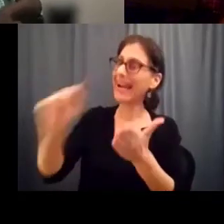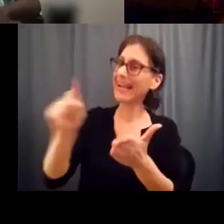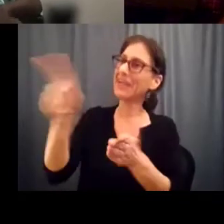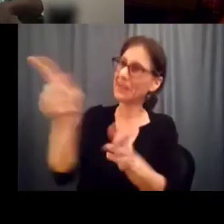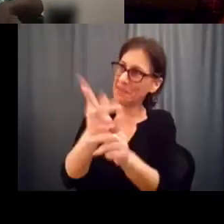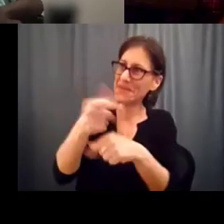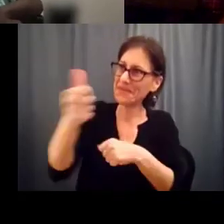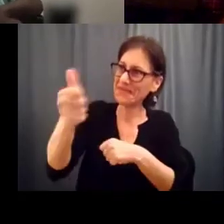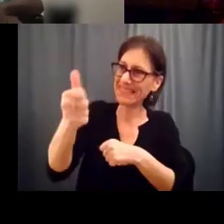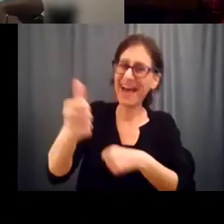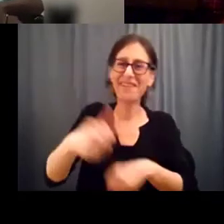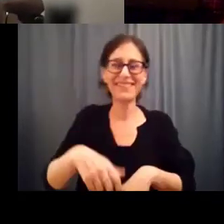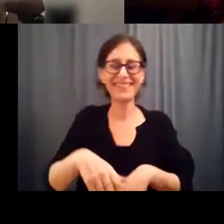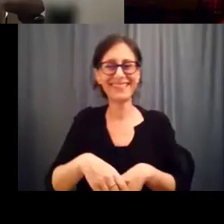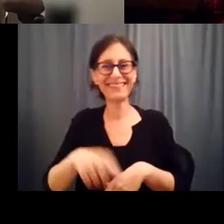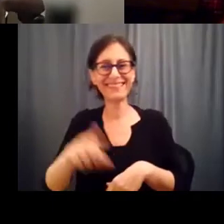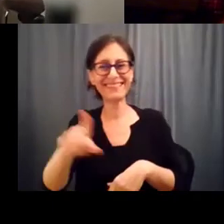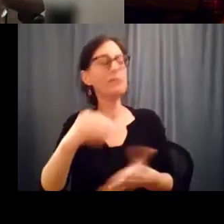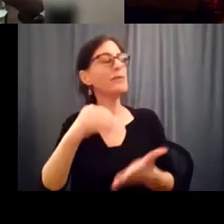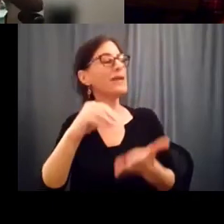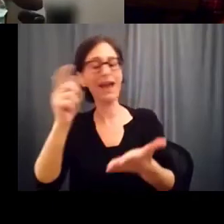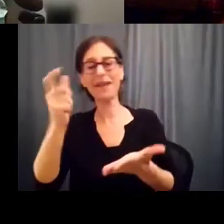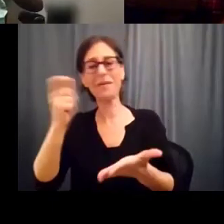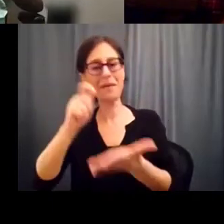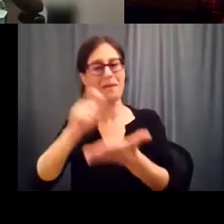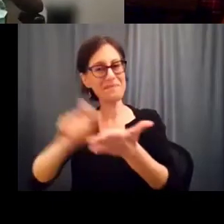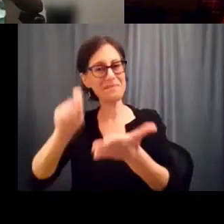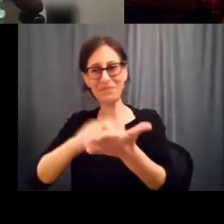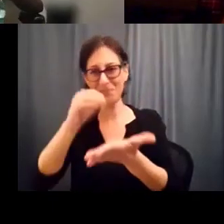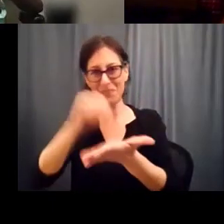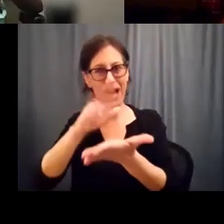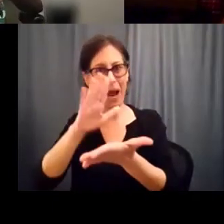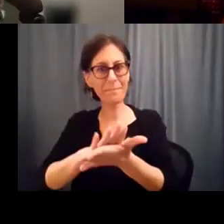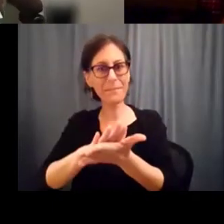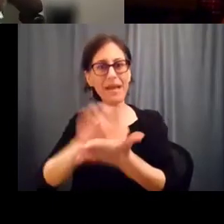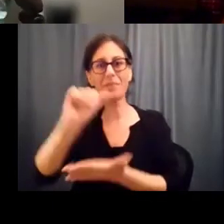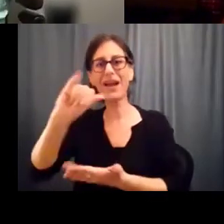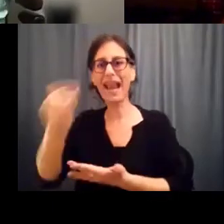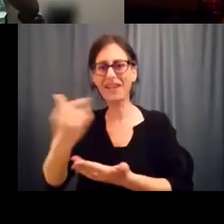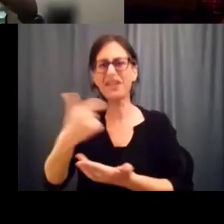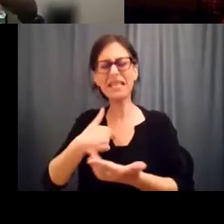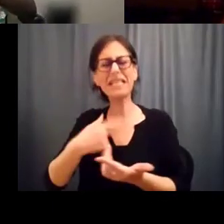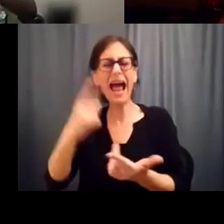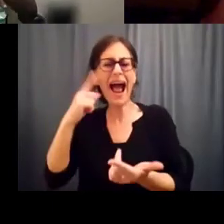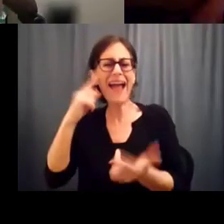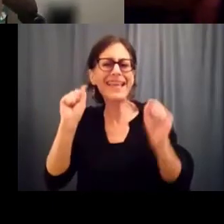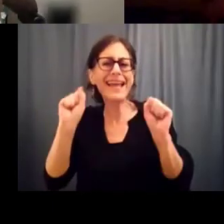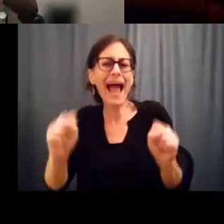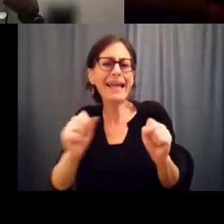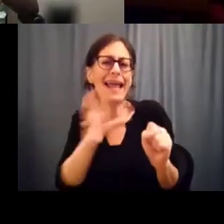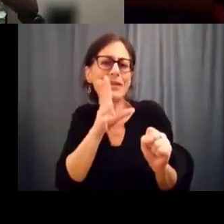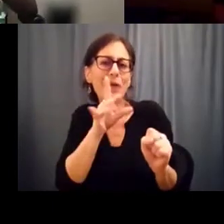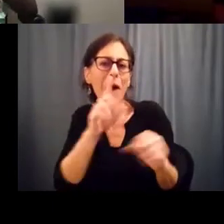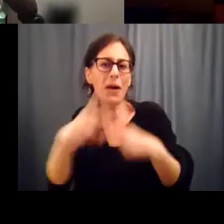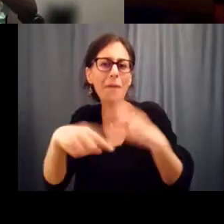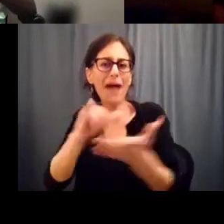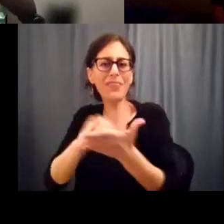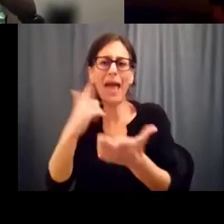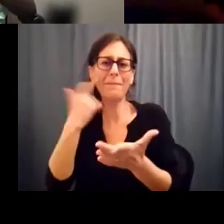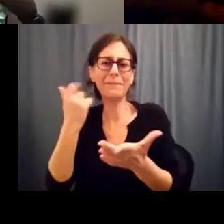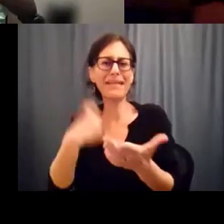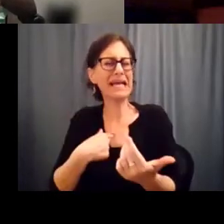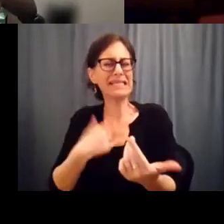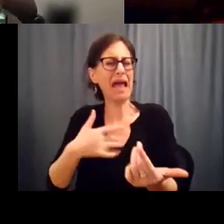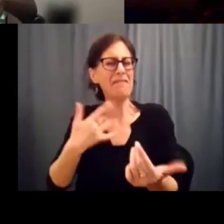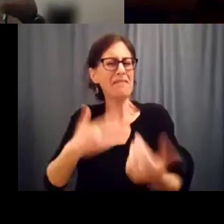AJ, So that- pen on paper. That's why I think I could say it, because something tells me it's